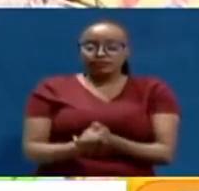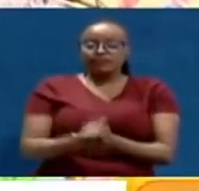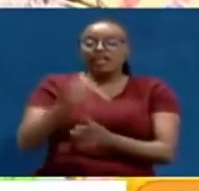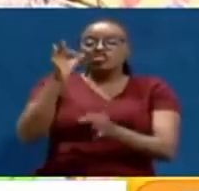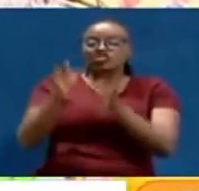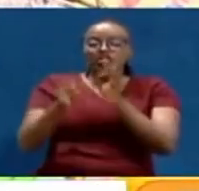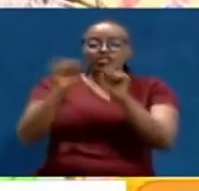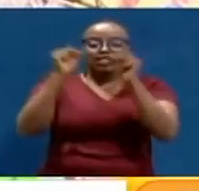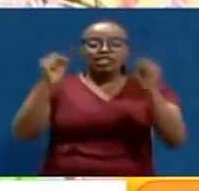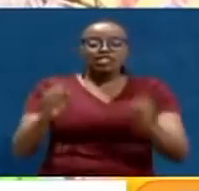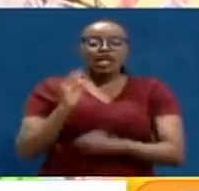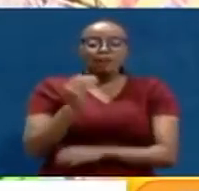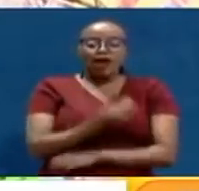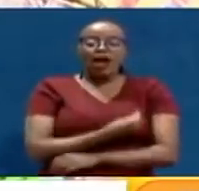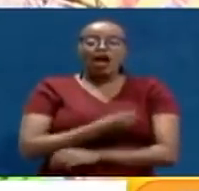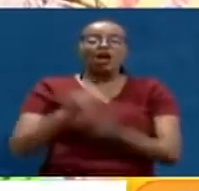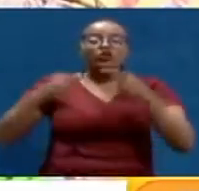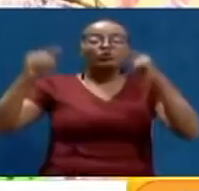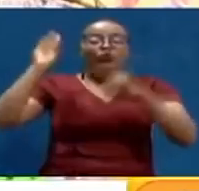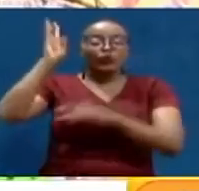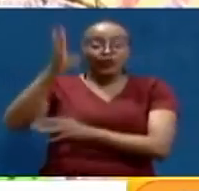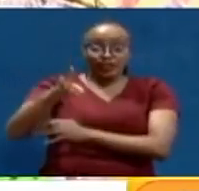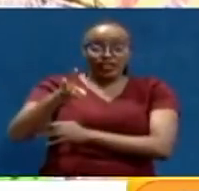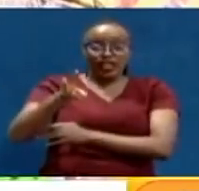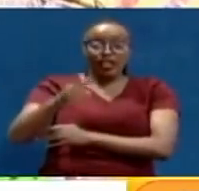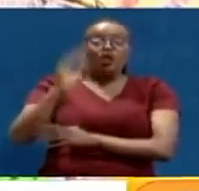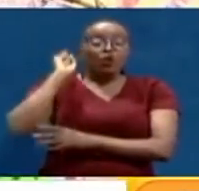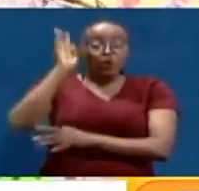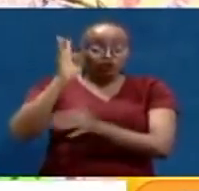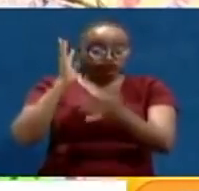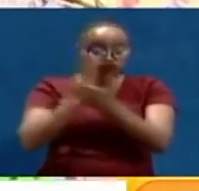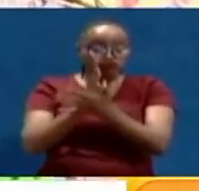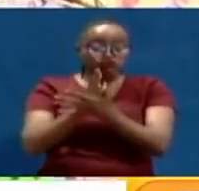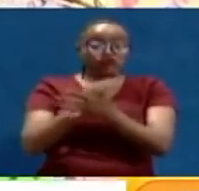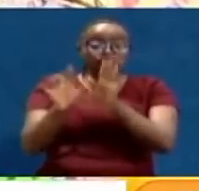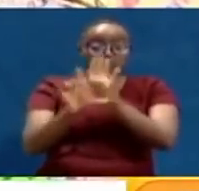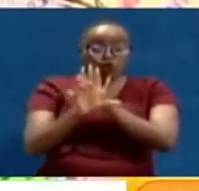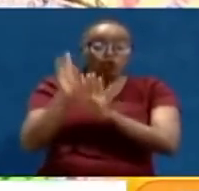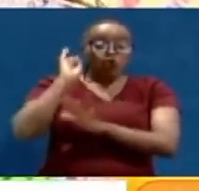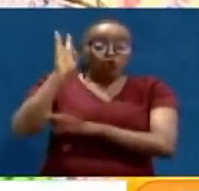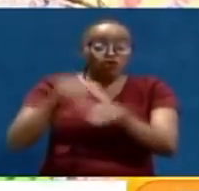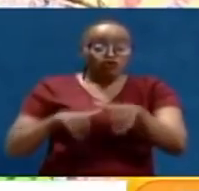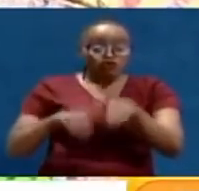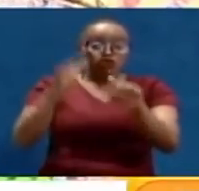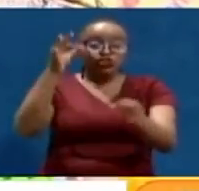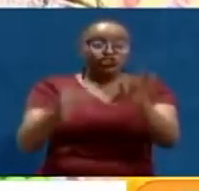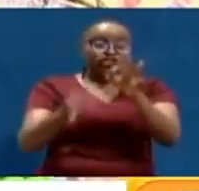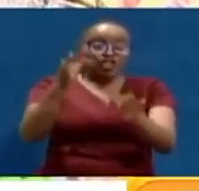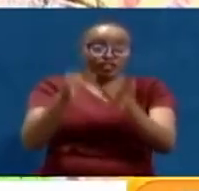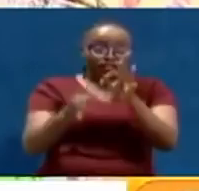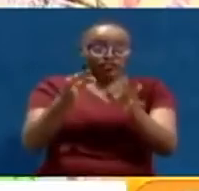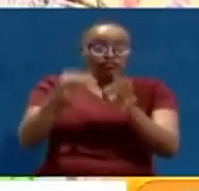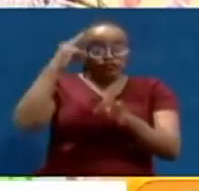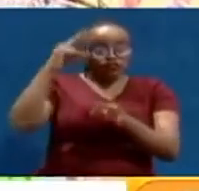justice system will prevail and they will uphold the law. They will uphold justice on behalf